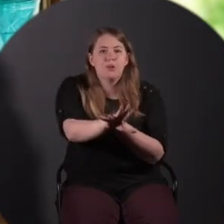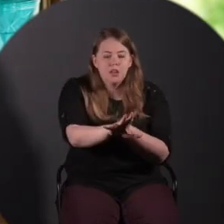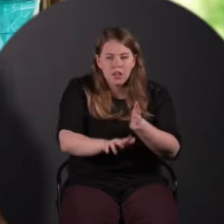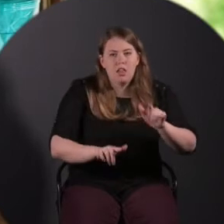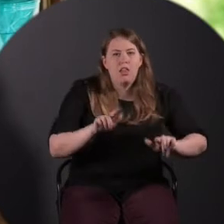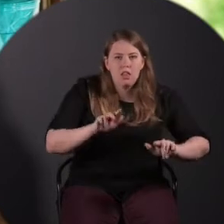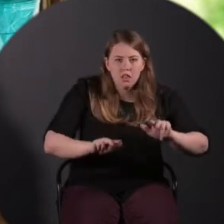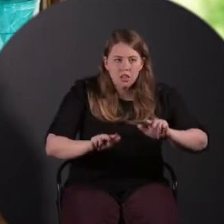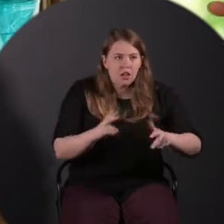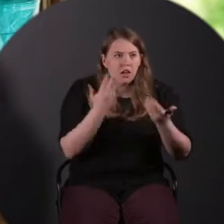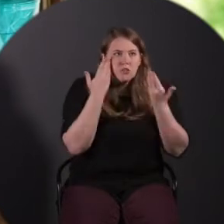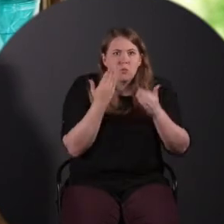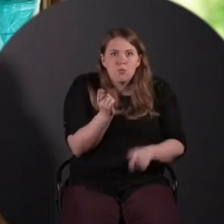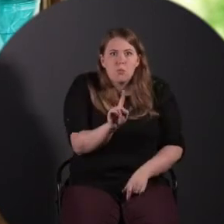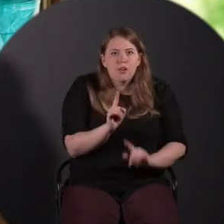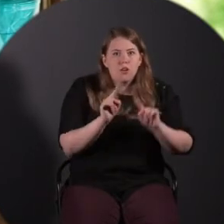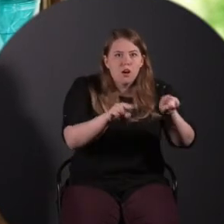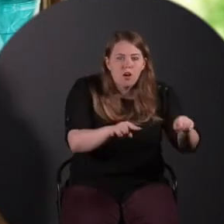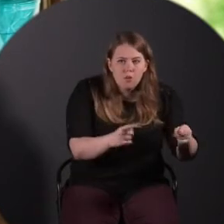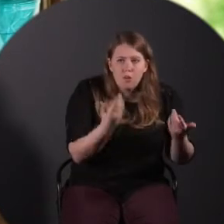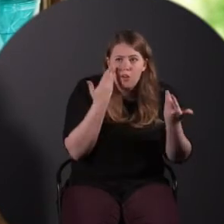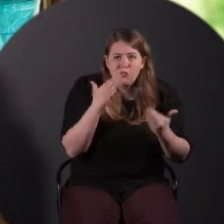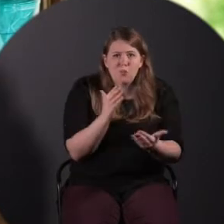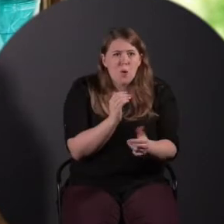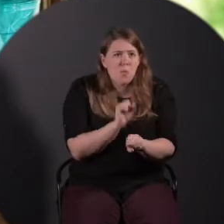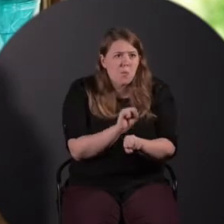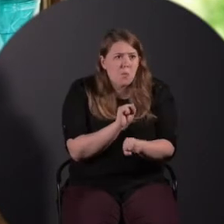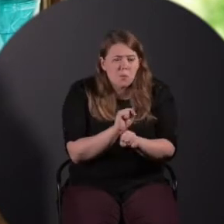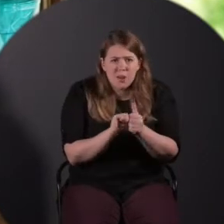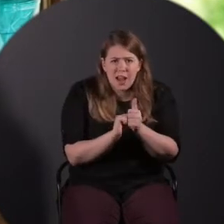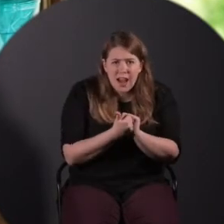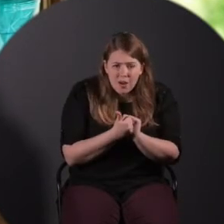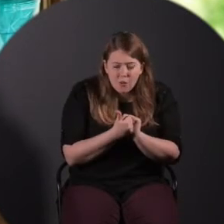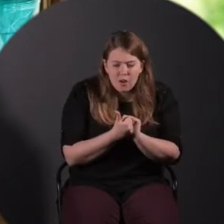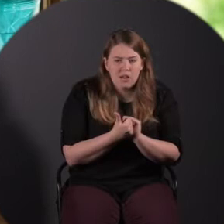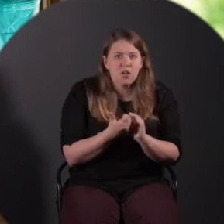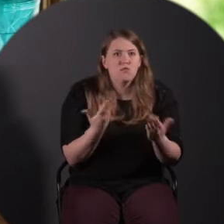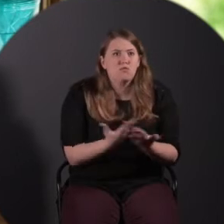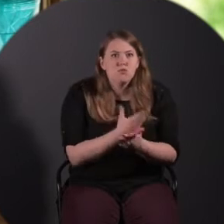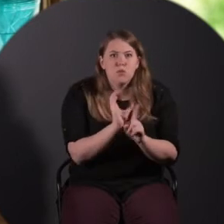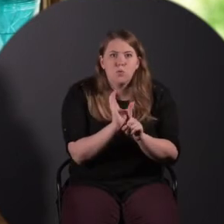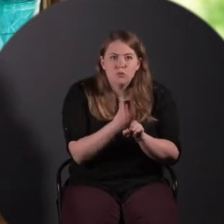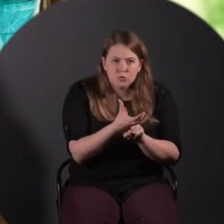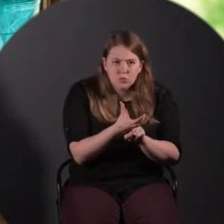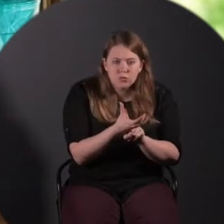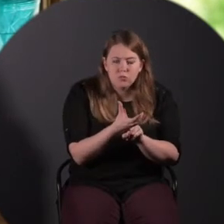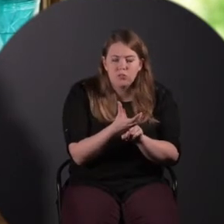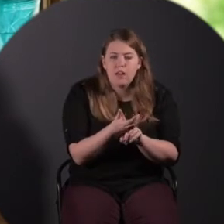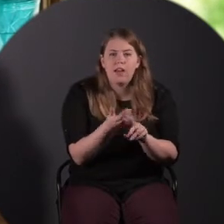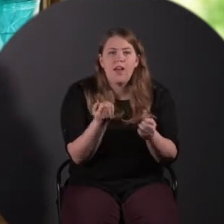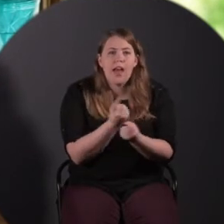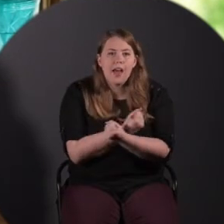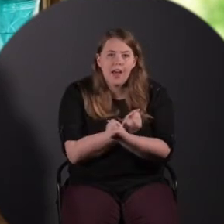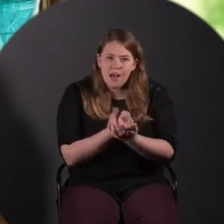not sure if they're going to be able to continue their tent-making business. They have to make some cultural shifts. Everything about their